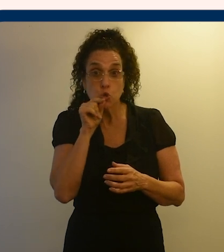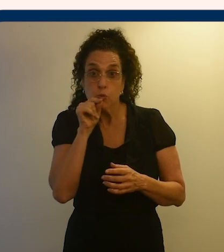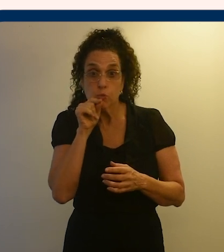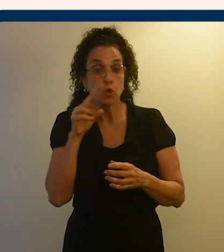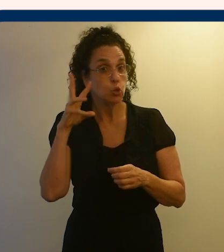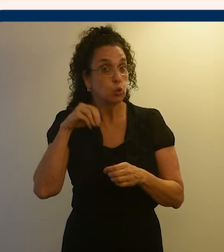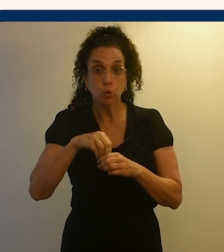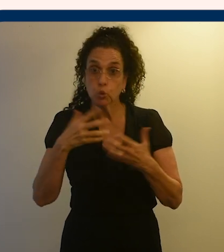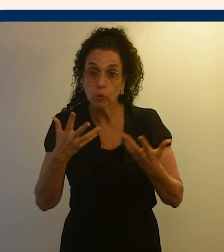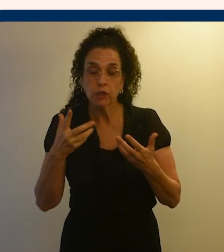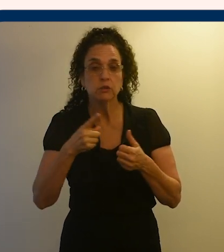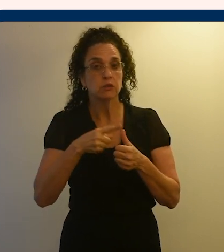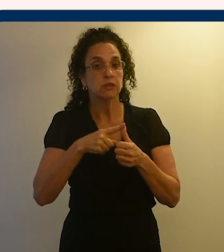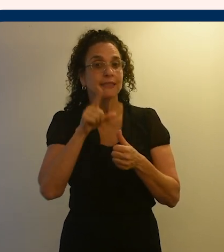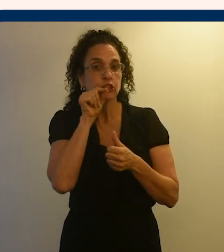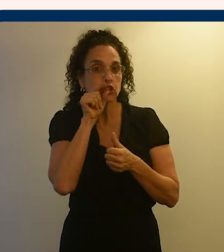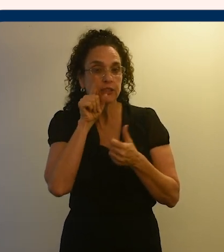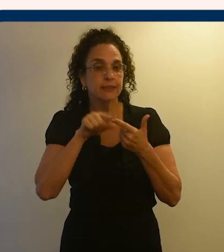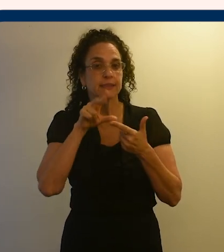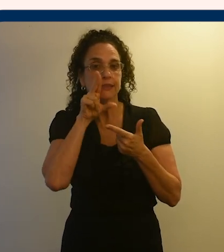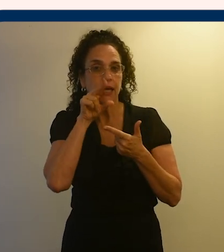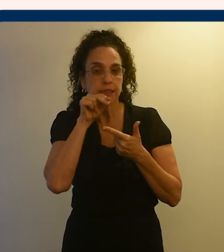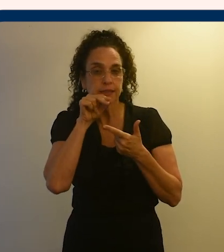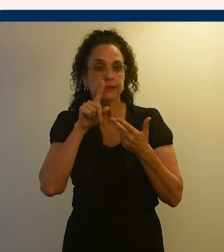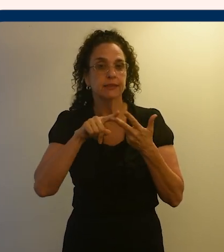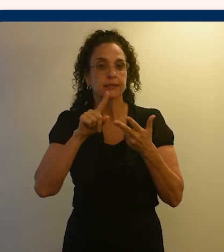chickens, ducks, geese, and turkeys.